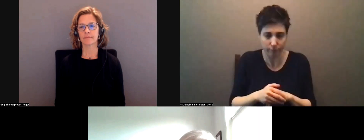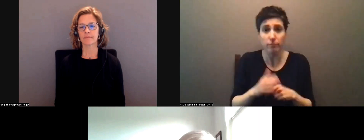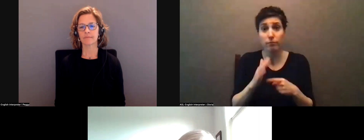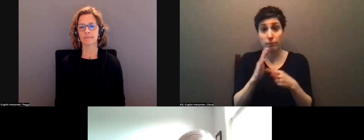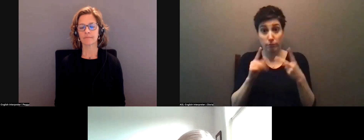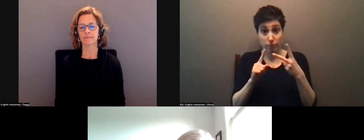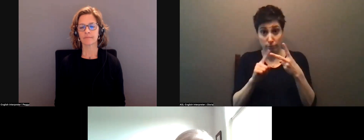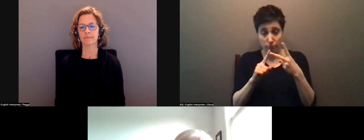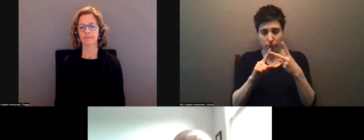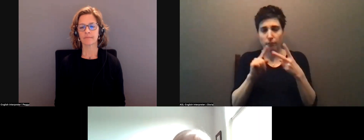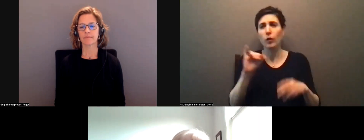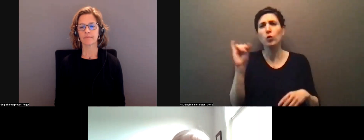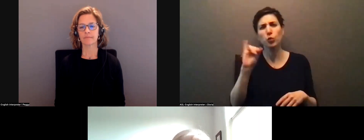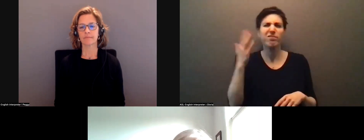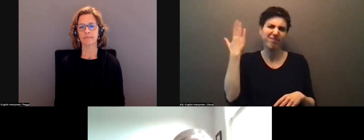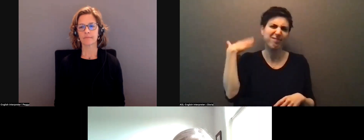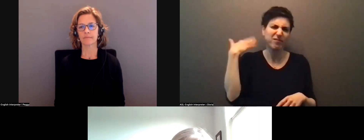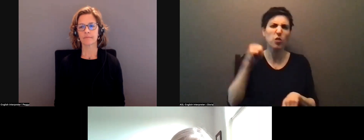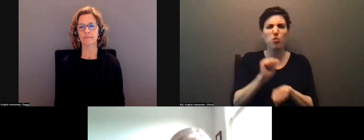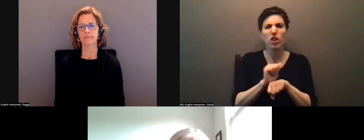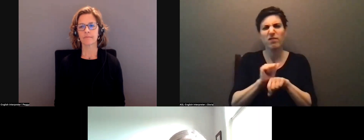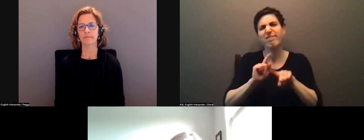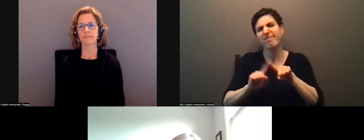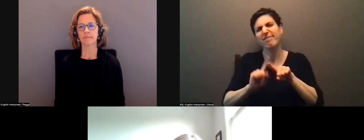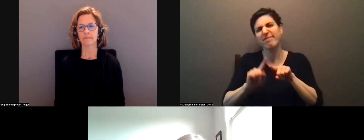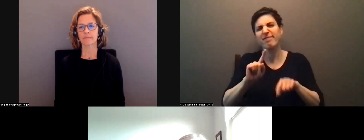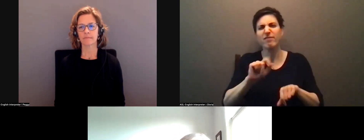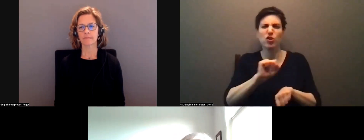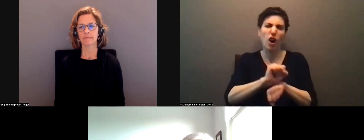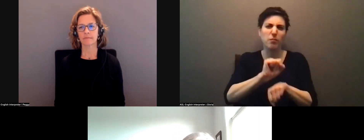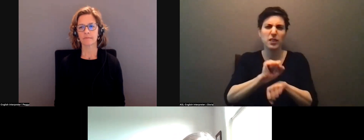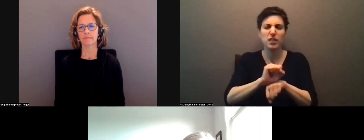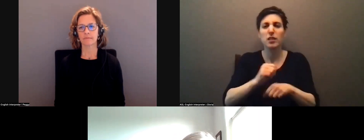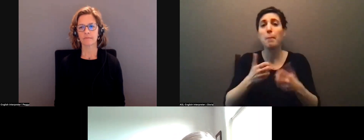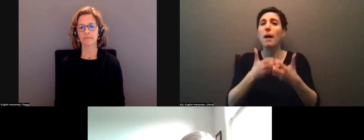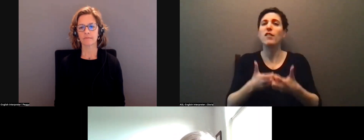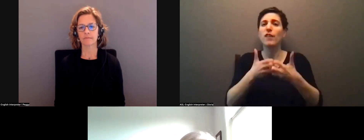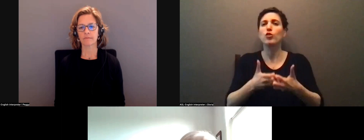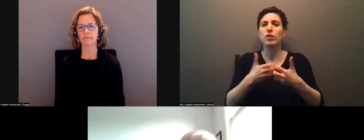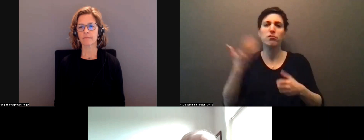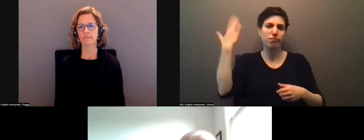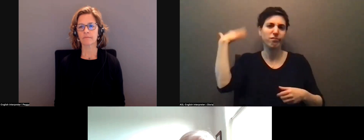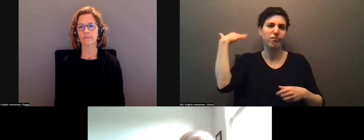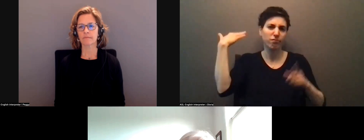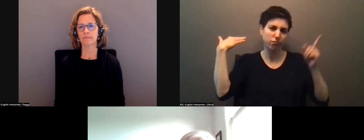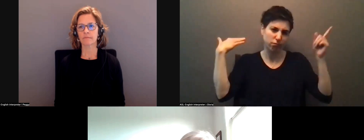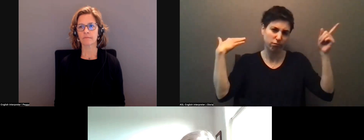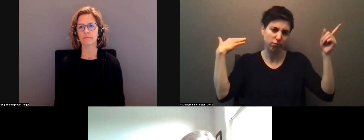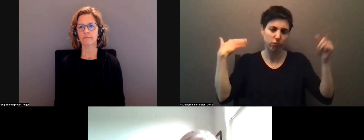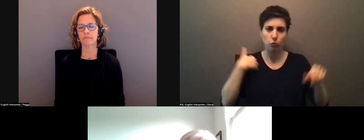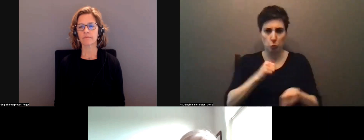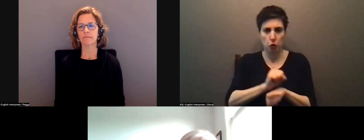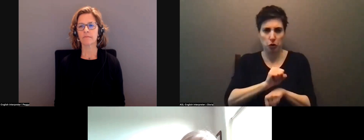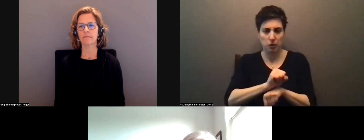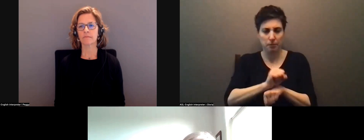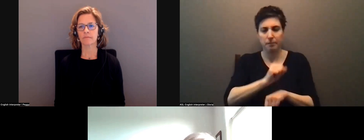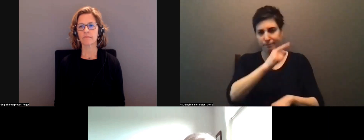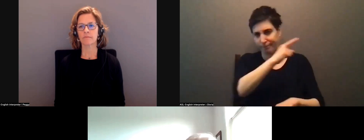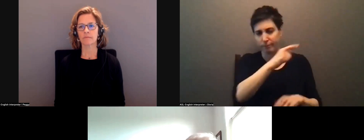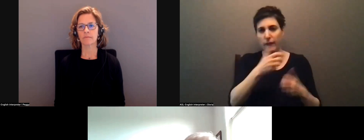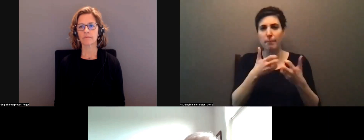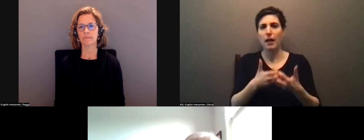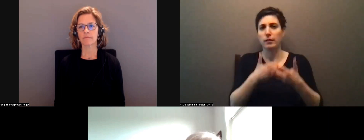previous career in manufacturing. I've worked in manufacturing software systems. And one of the things I've